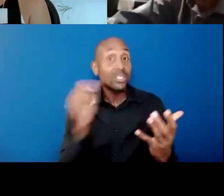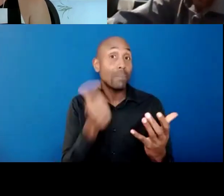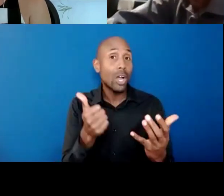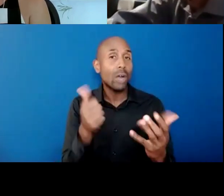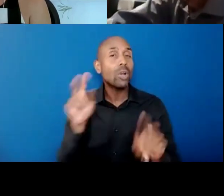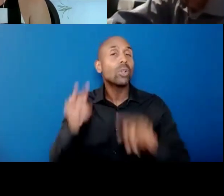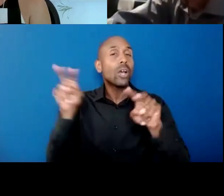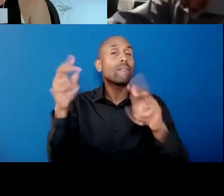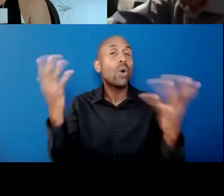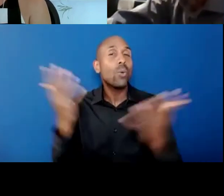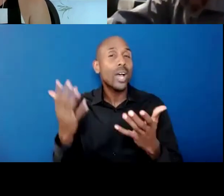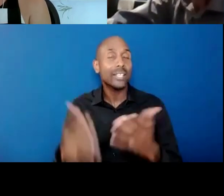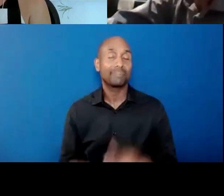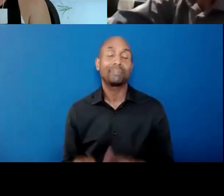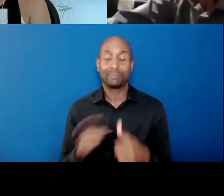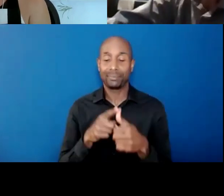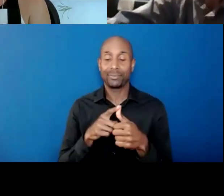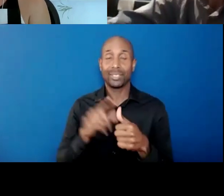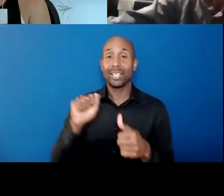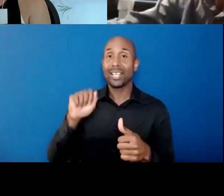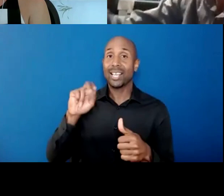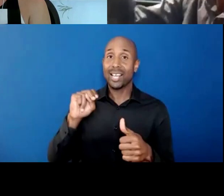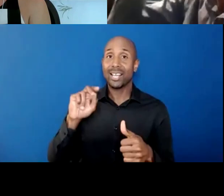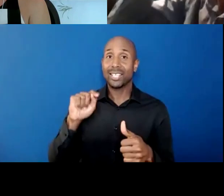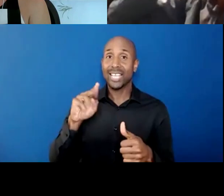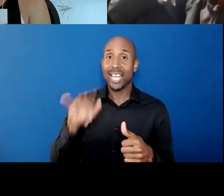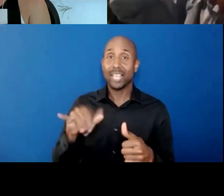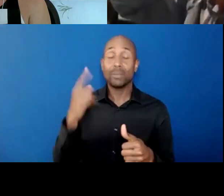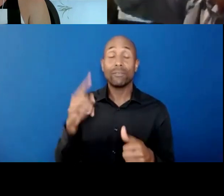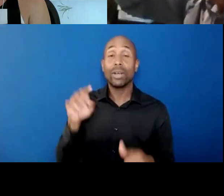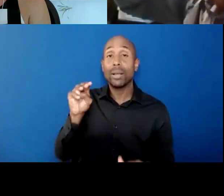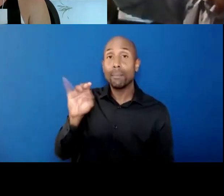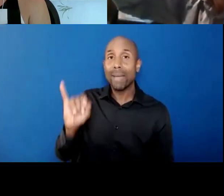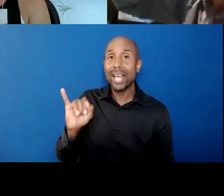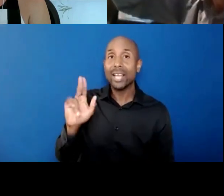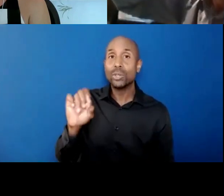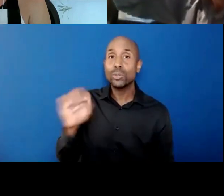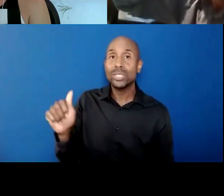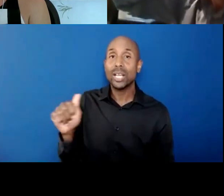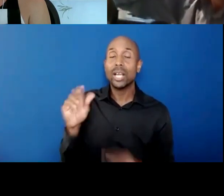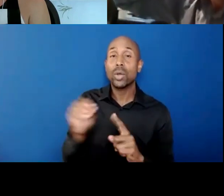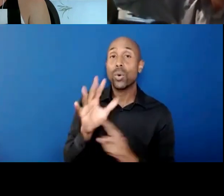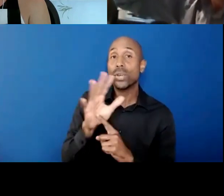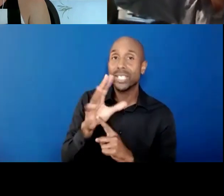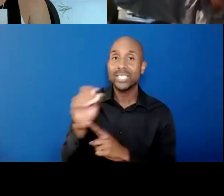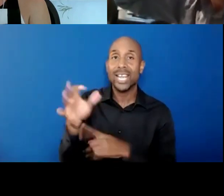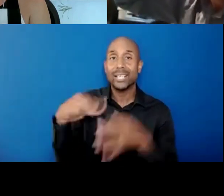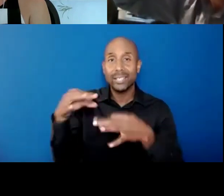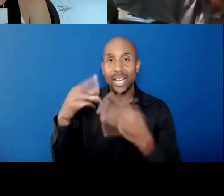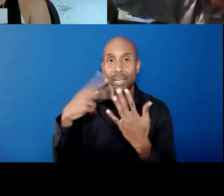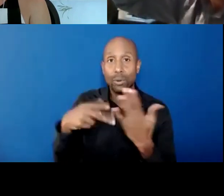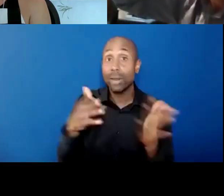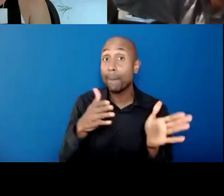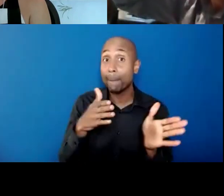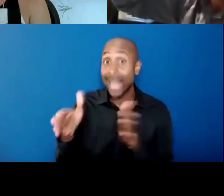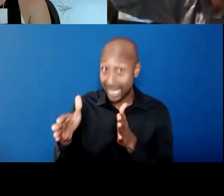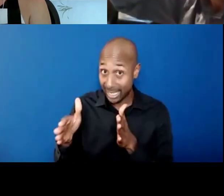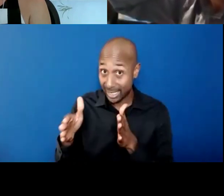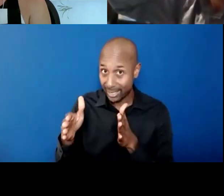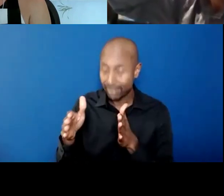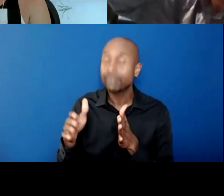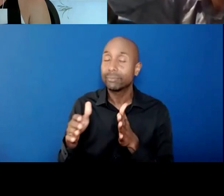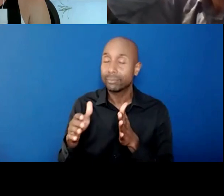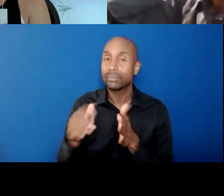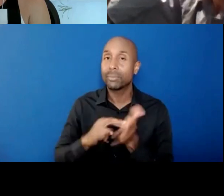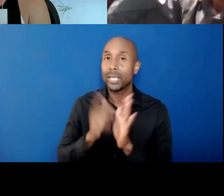our Anatomy of MIUSA's Orientation and Exchange Program Planning, and that's going to be presenters with